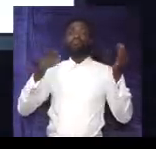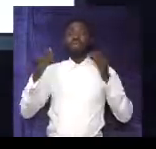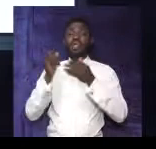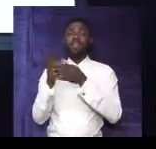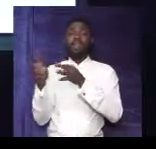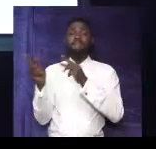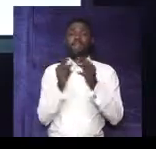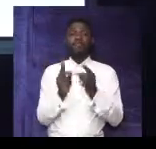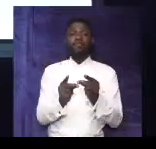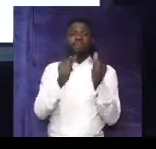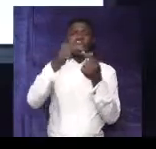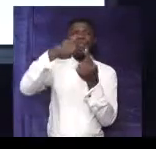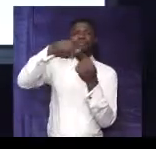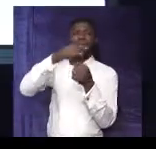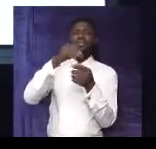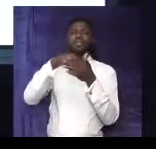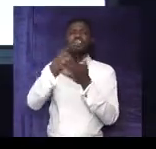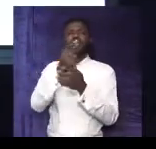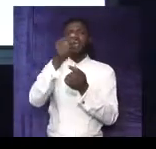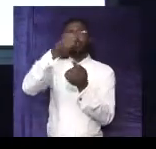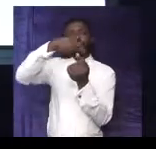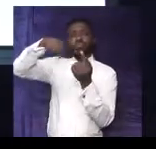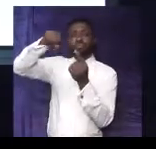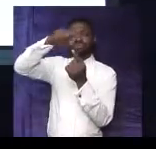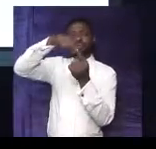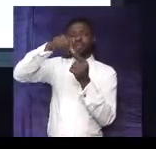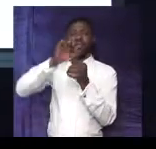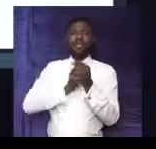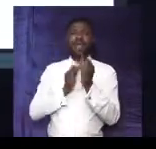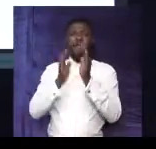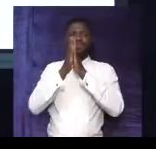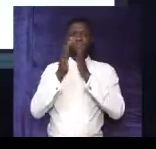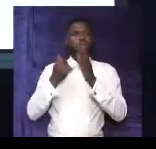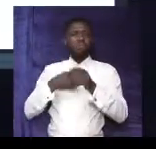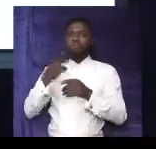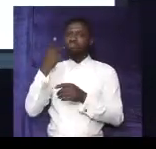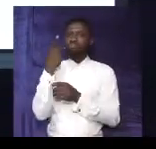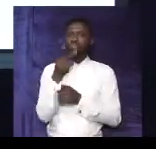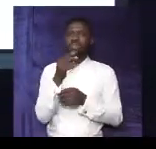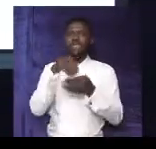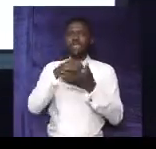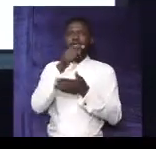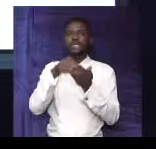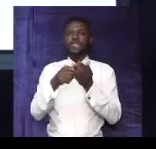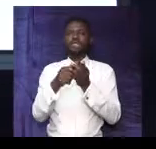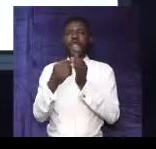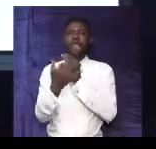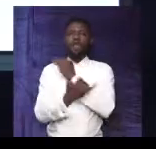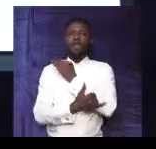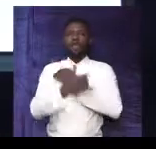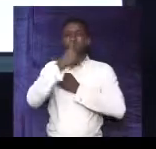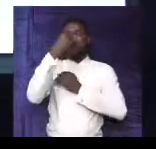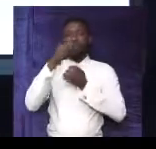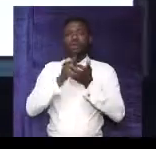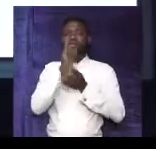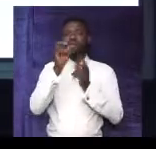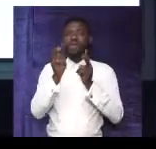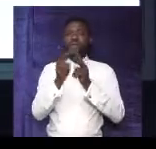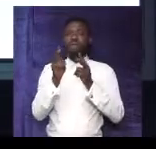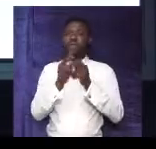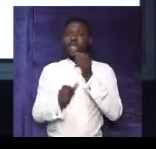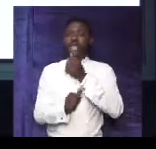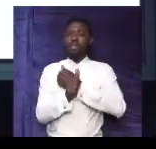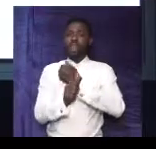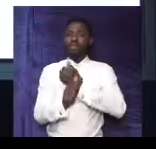wind that moves quickly round in a circle. I pray we don't witness this in this country, because